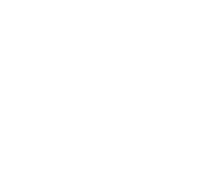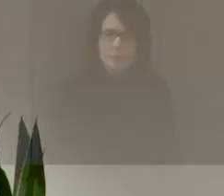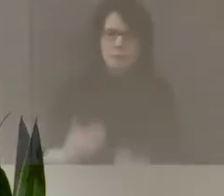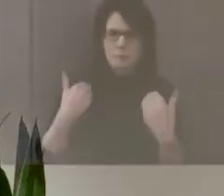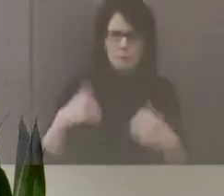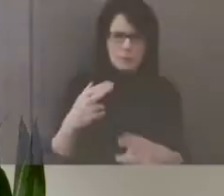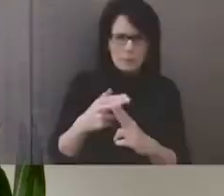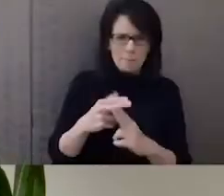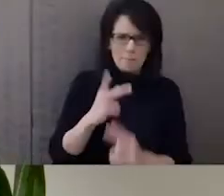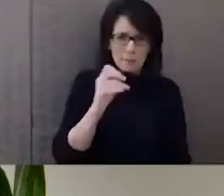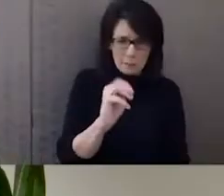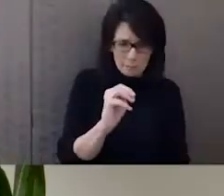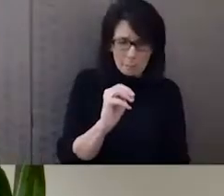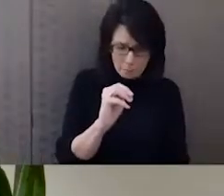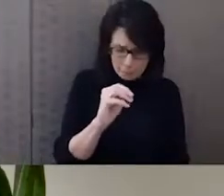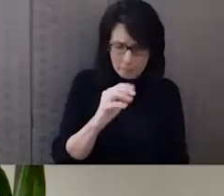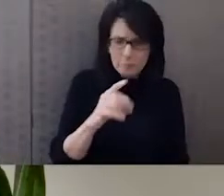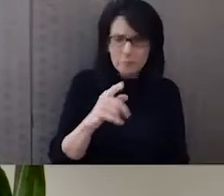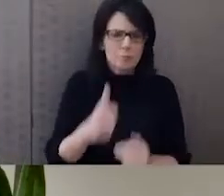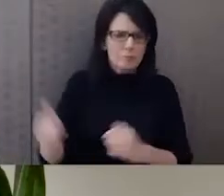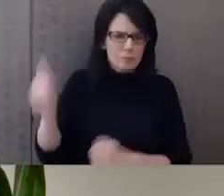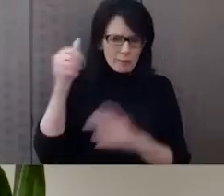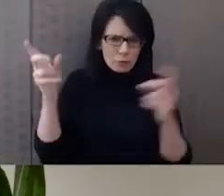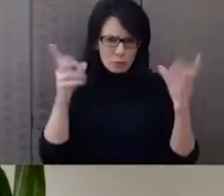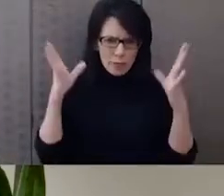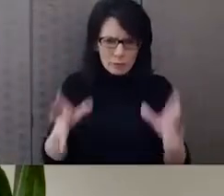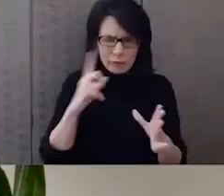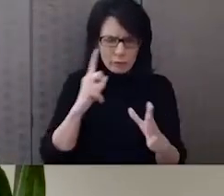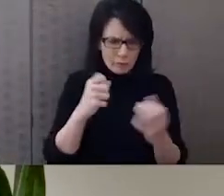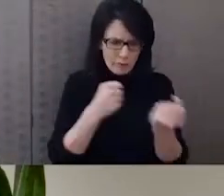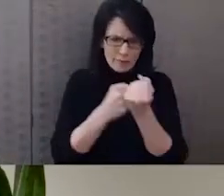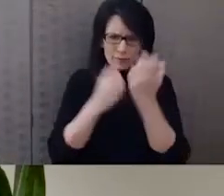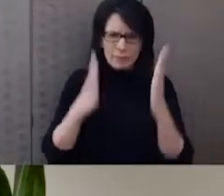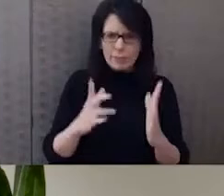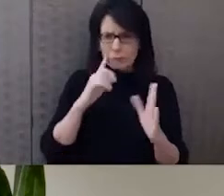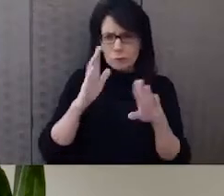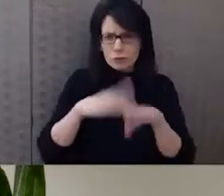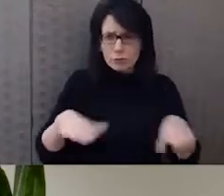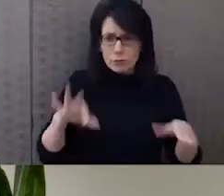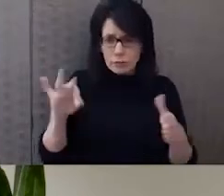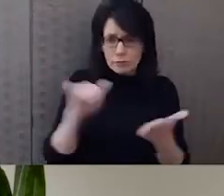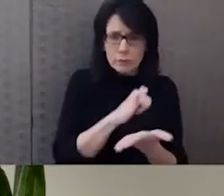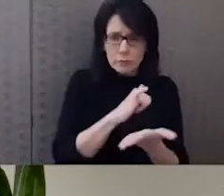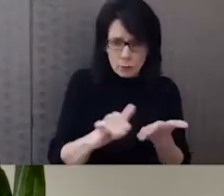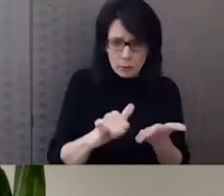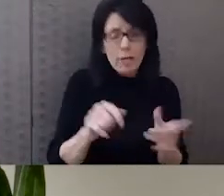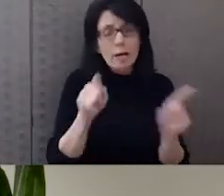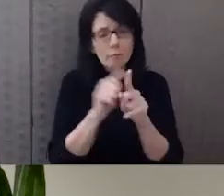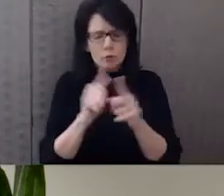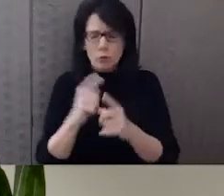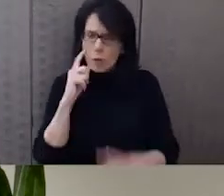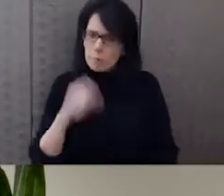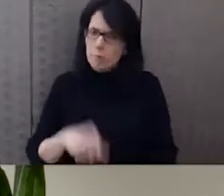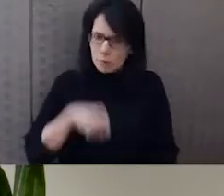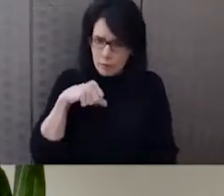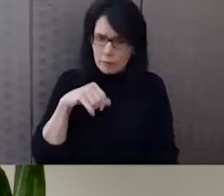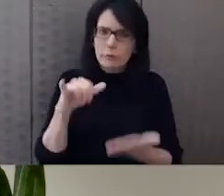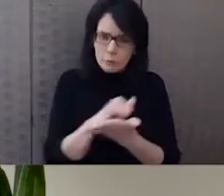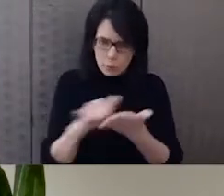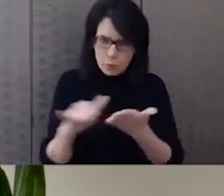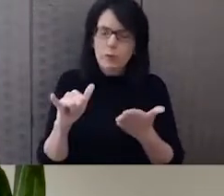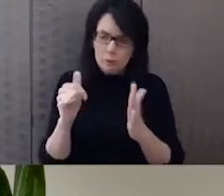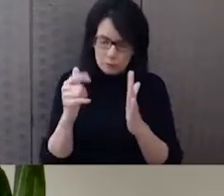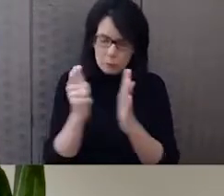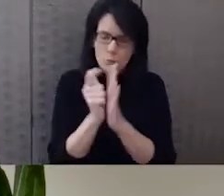Thank And I'm the Executive Director of Advocates for Children of New York. I'm also a proud New York Lawyers for the Public Interest